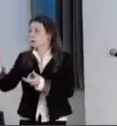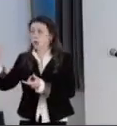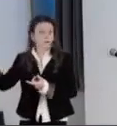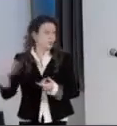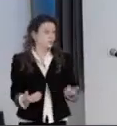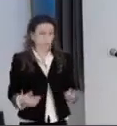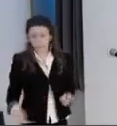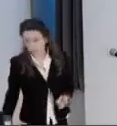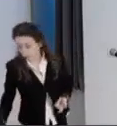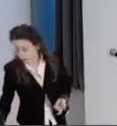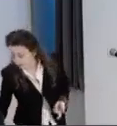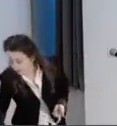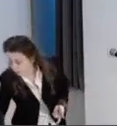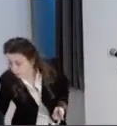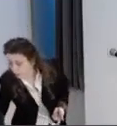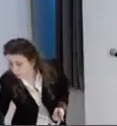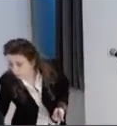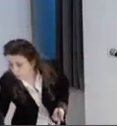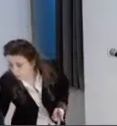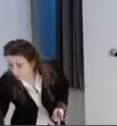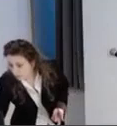and also the contrast between the two.